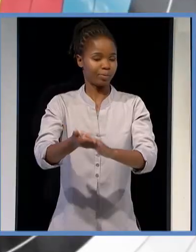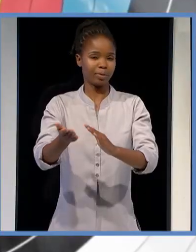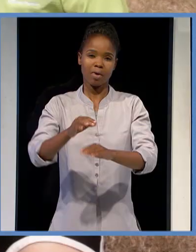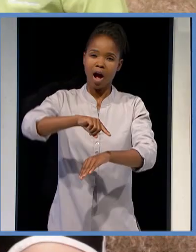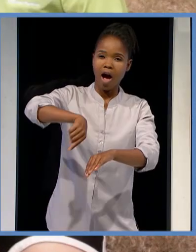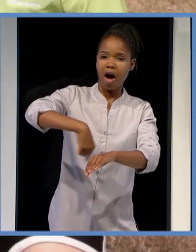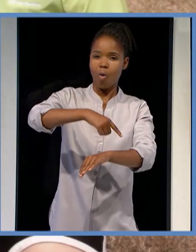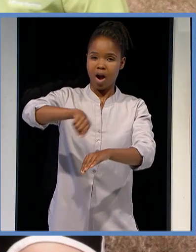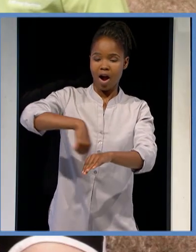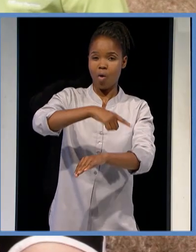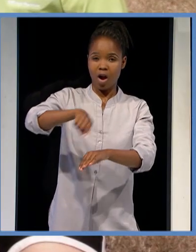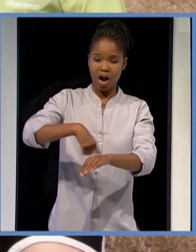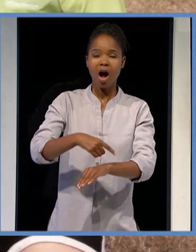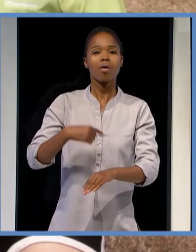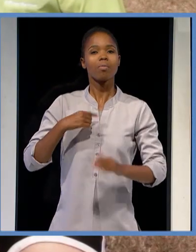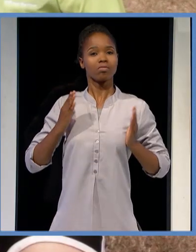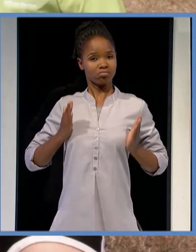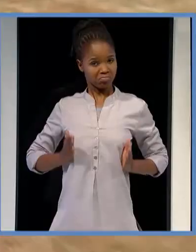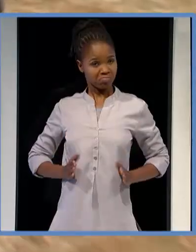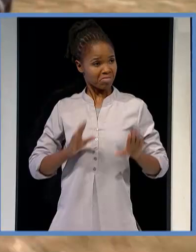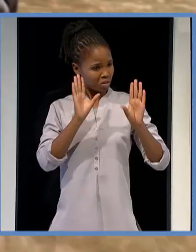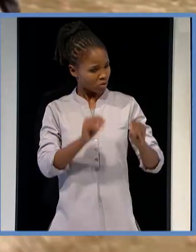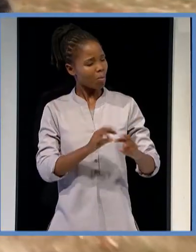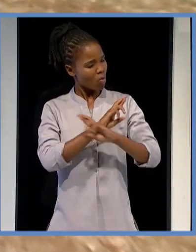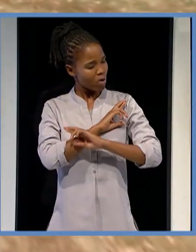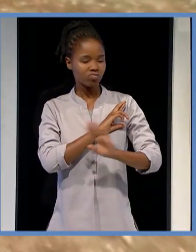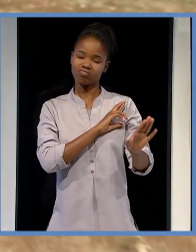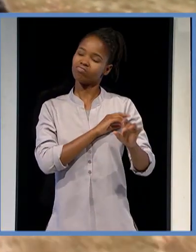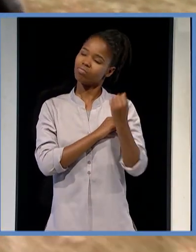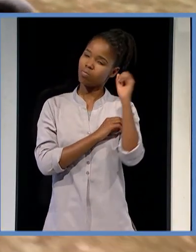And when my body told me to stop, you're tired, I just kept on going.